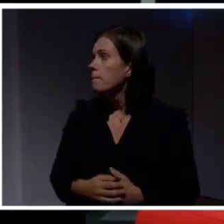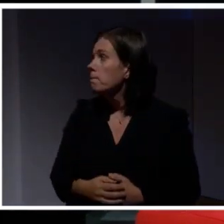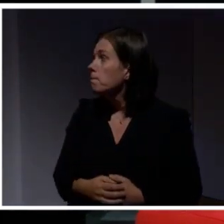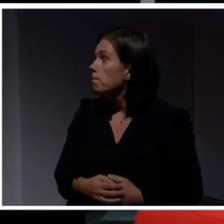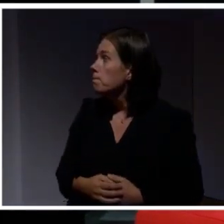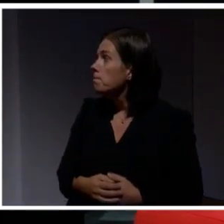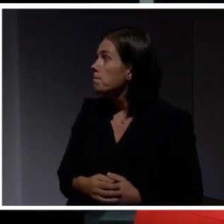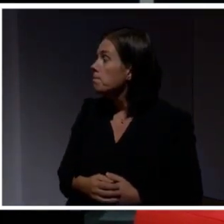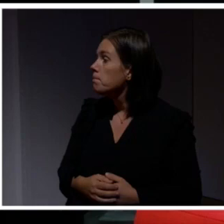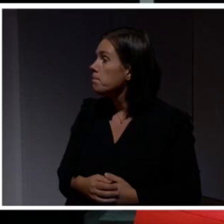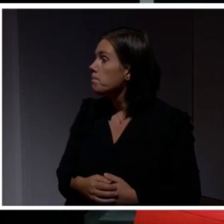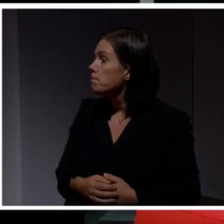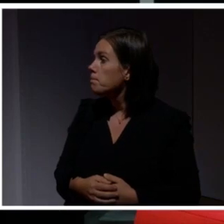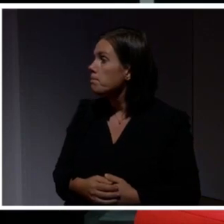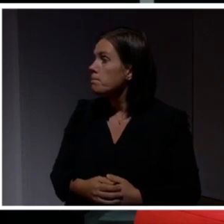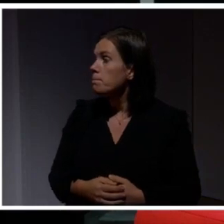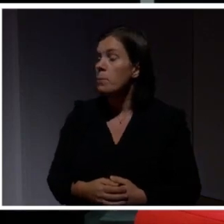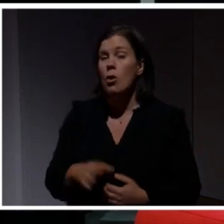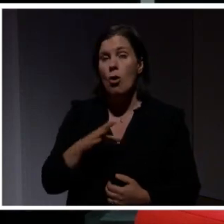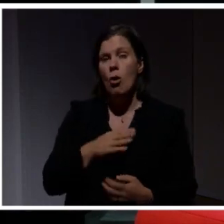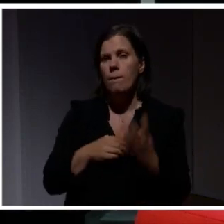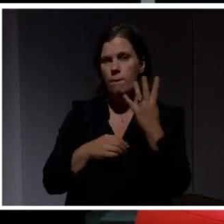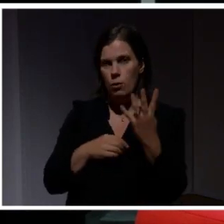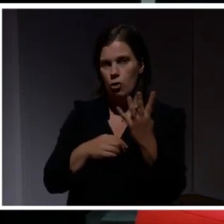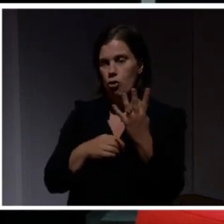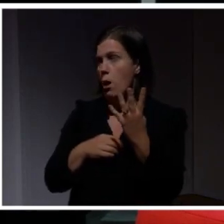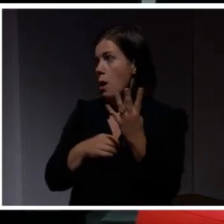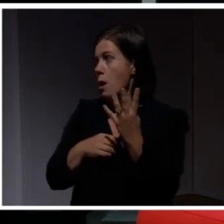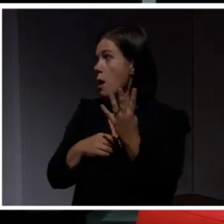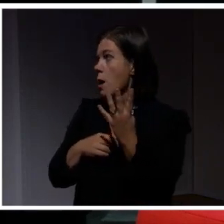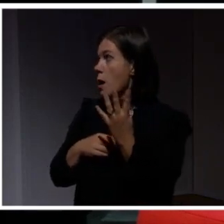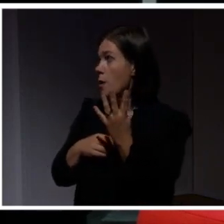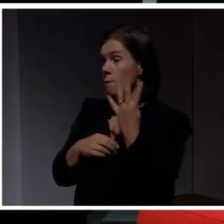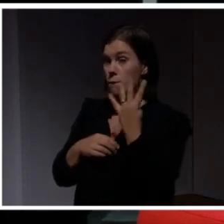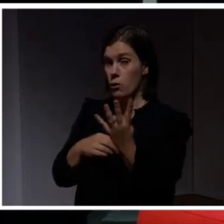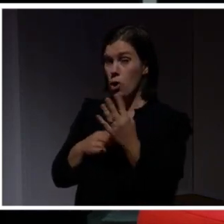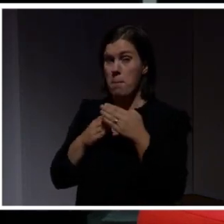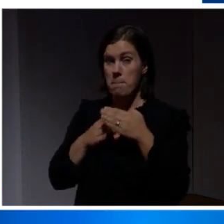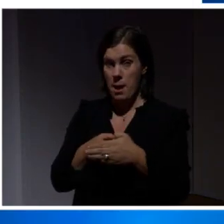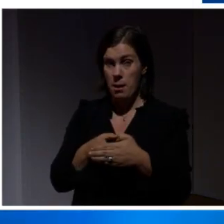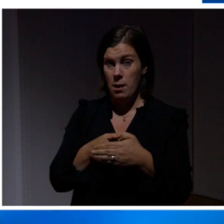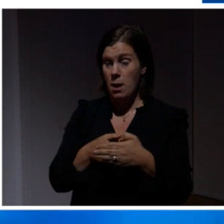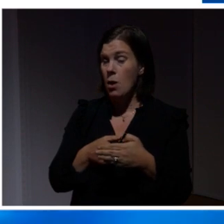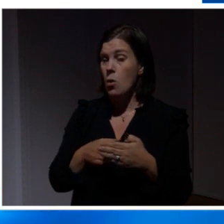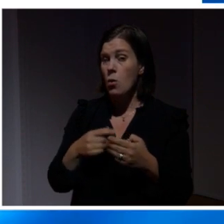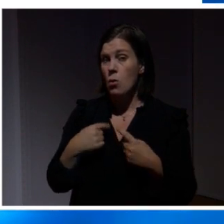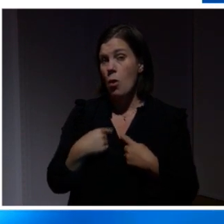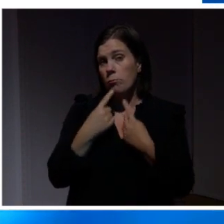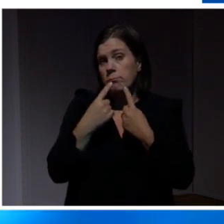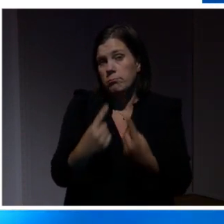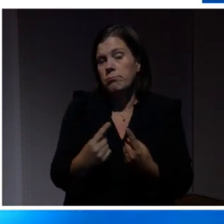Well, I put four on my slide. These are the four barriers, and I express them in a